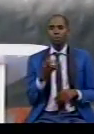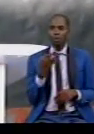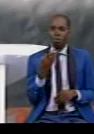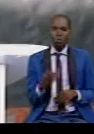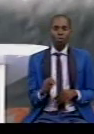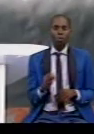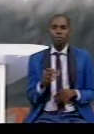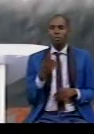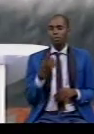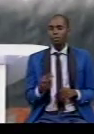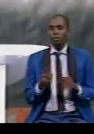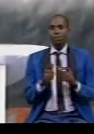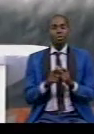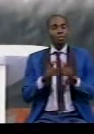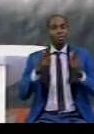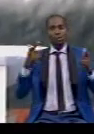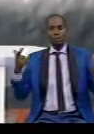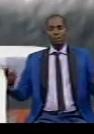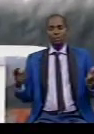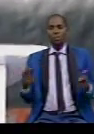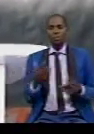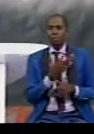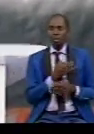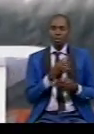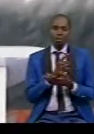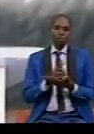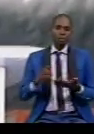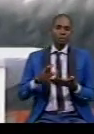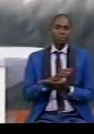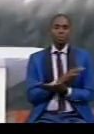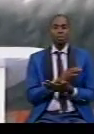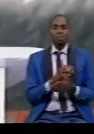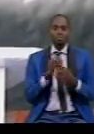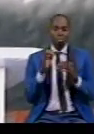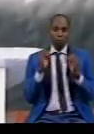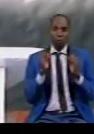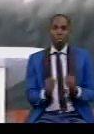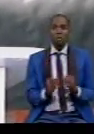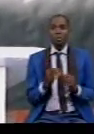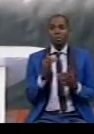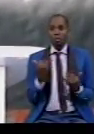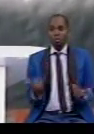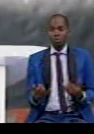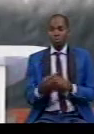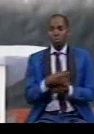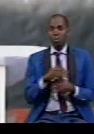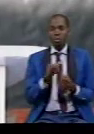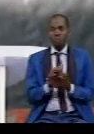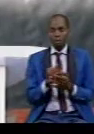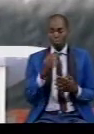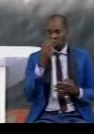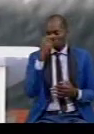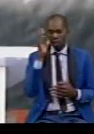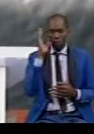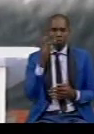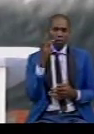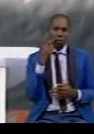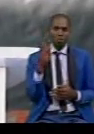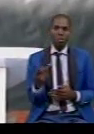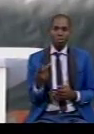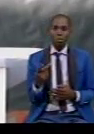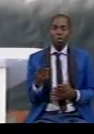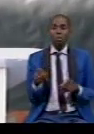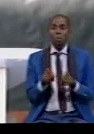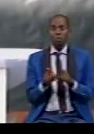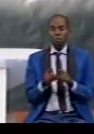in your faith. It will, as you are taking the word, every step, behold, I give unto you power to tread